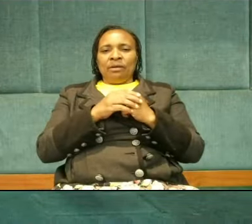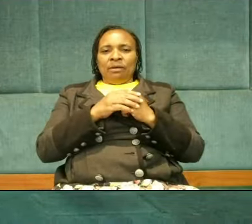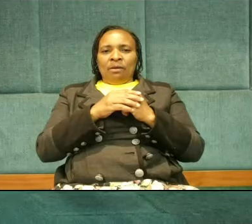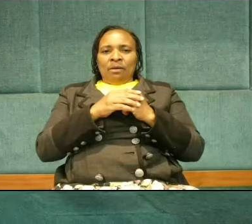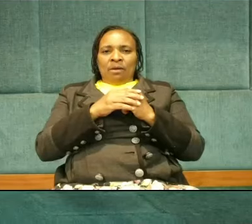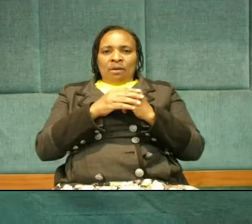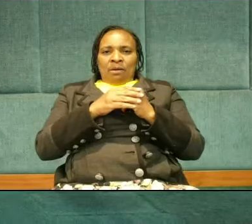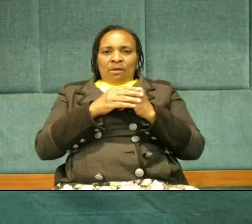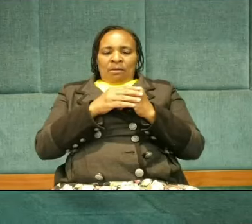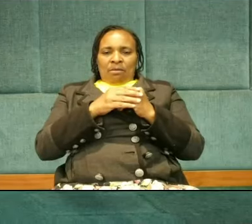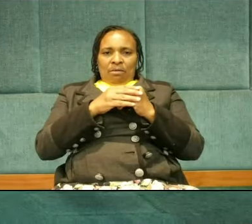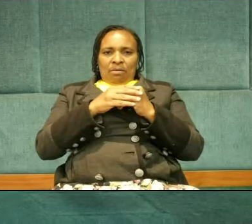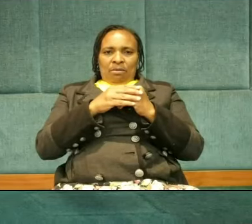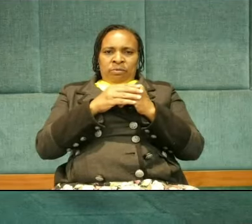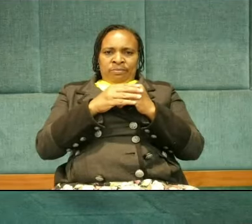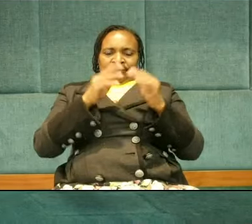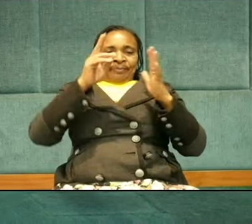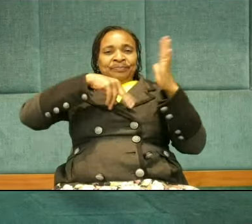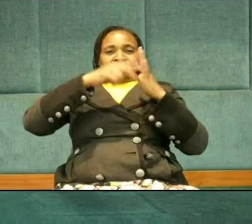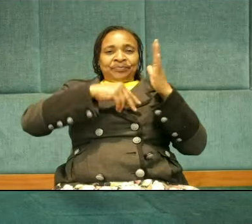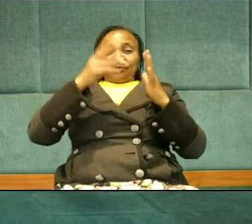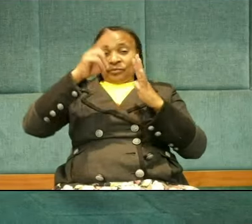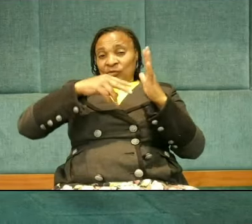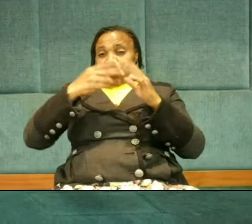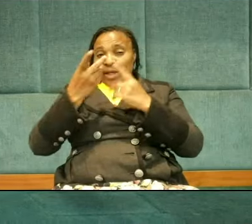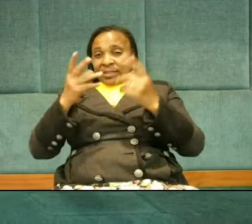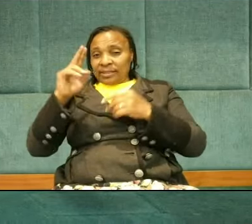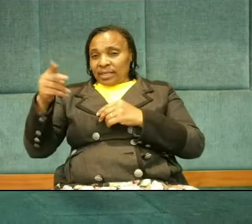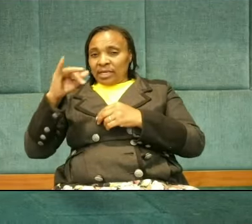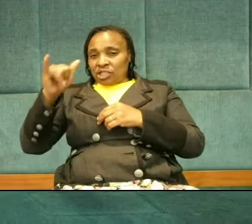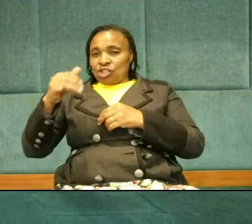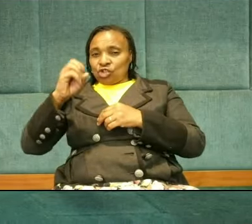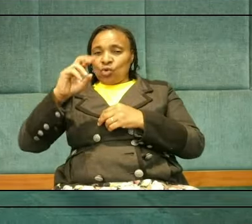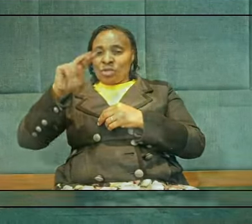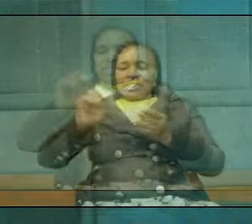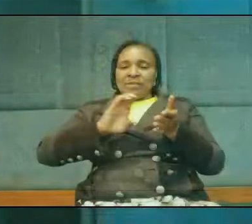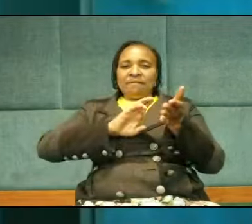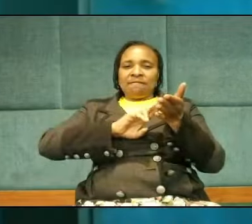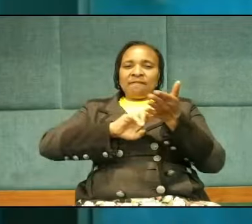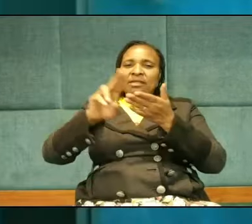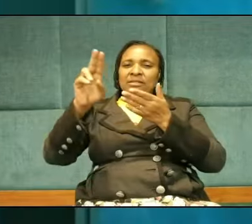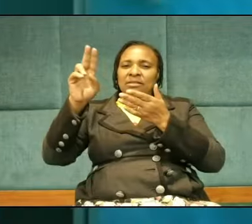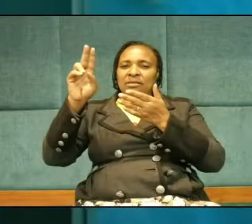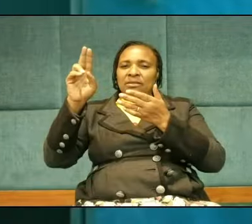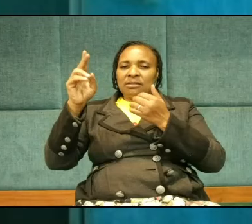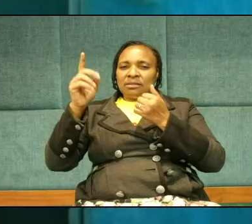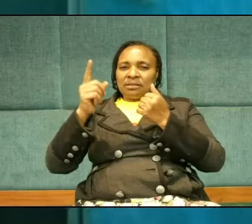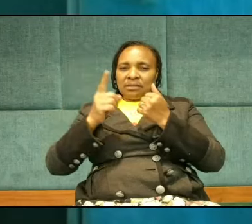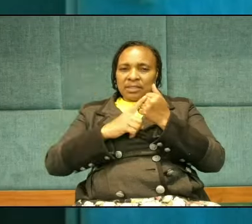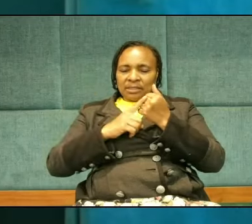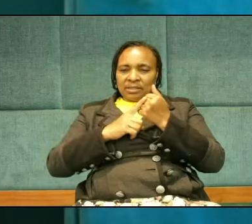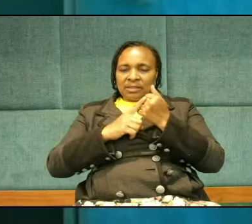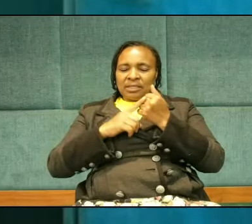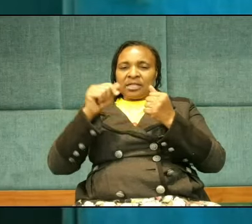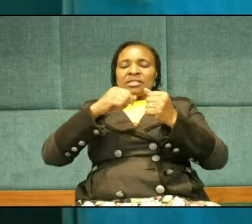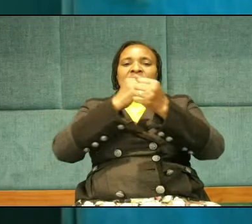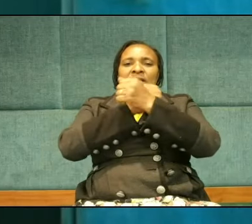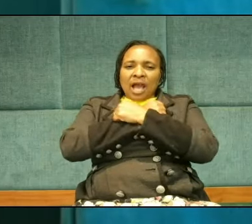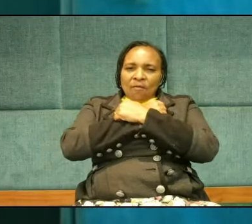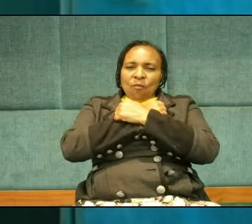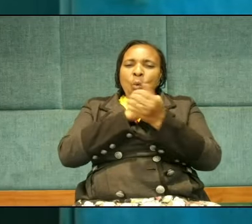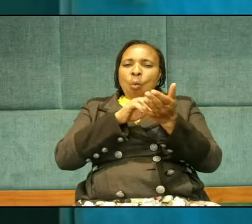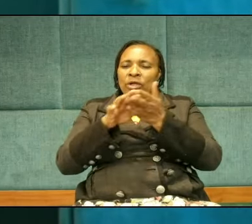first. I'd like to read 2 John verse 6. It says, "And this is love, that we